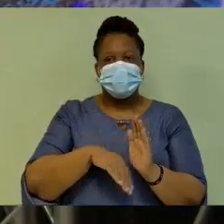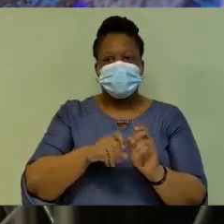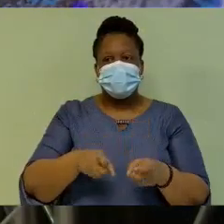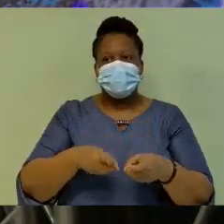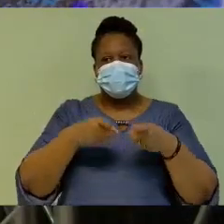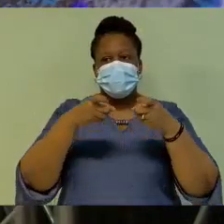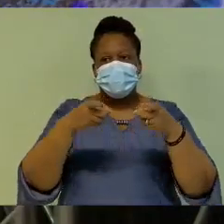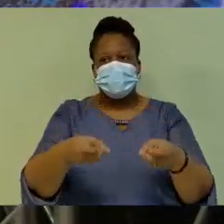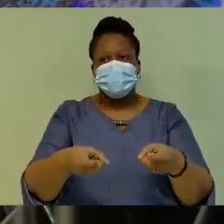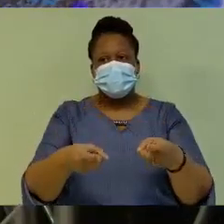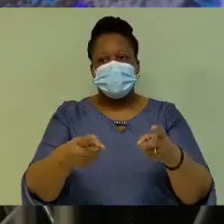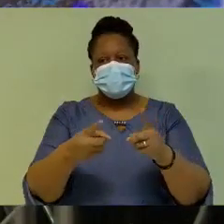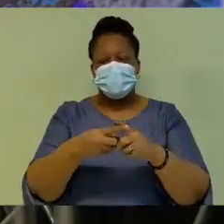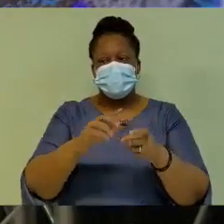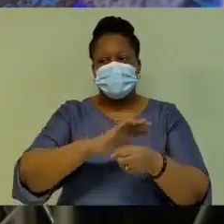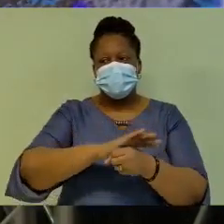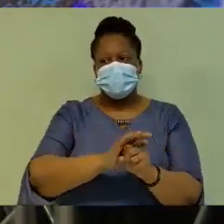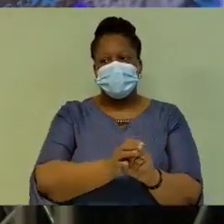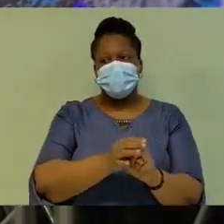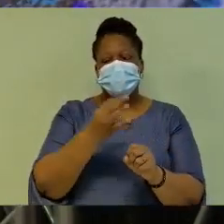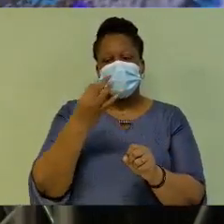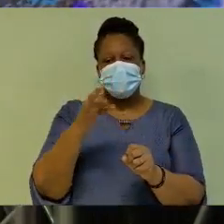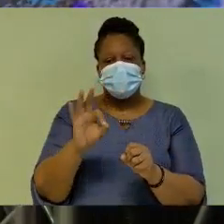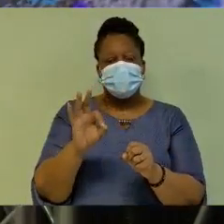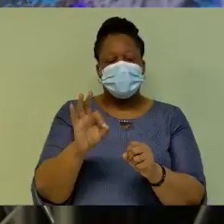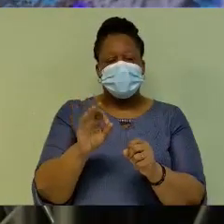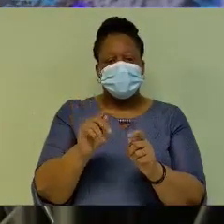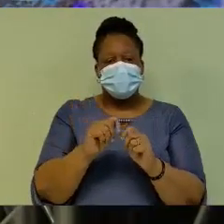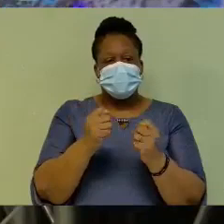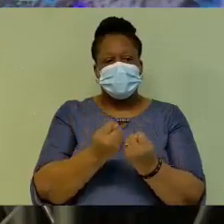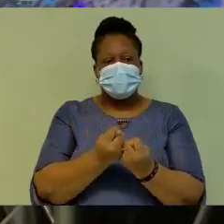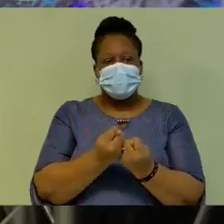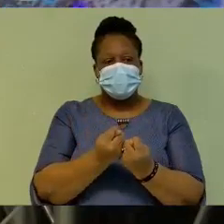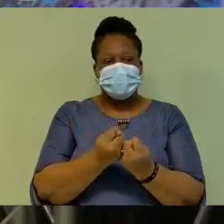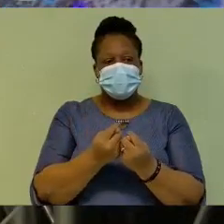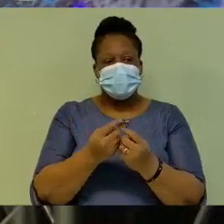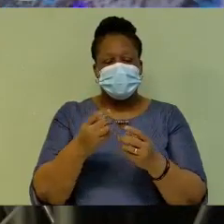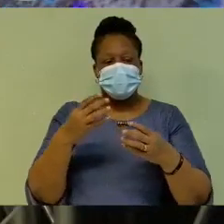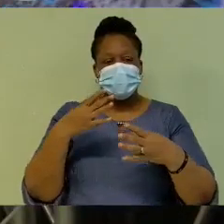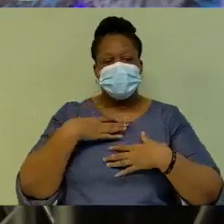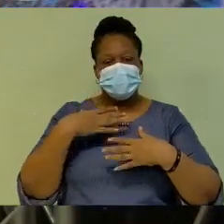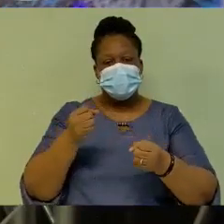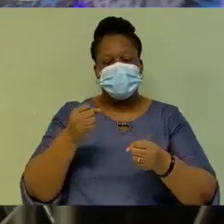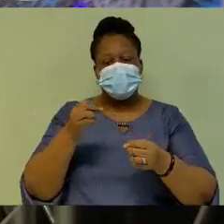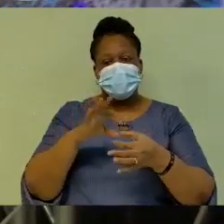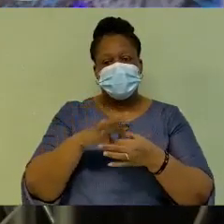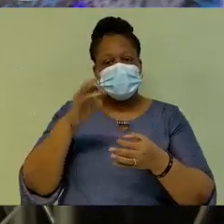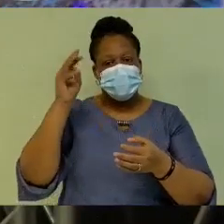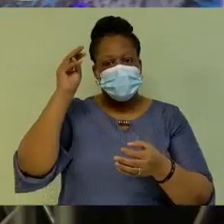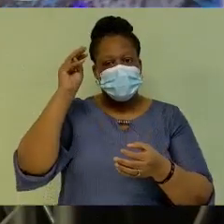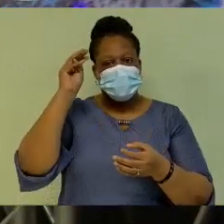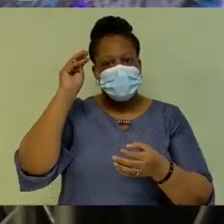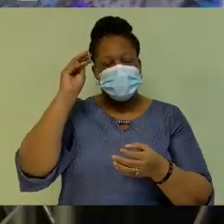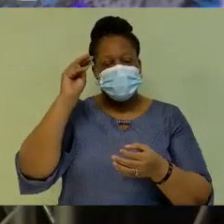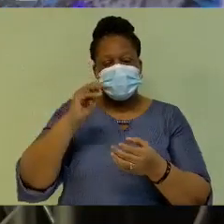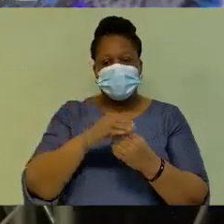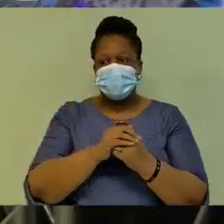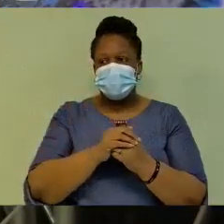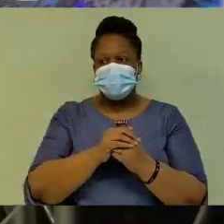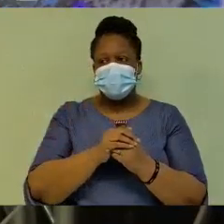the COVID-19 response to the Ministry of Health. So I would invite Anand